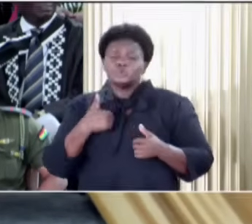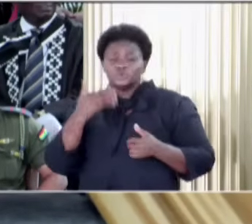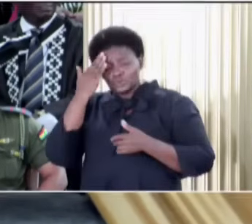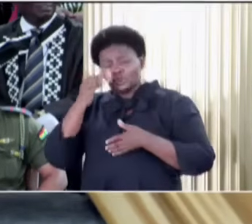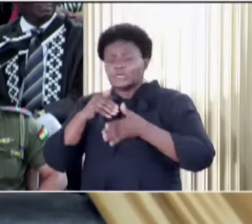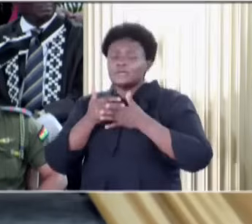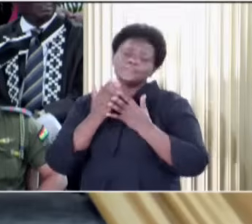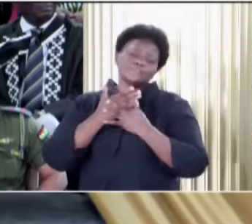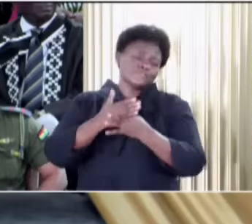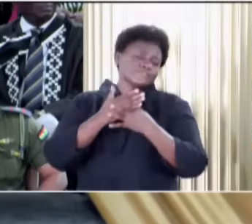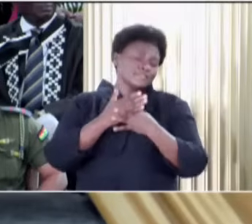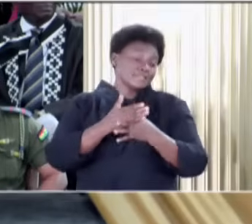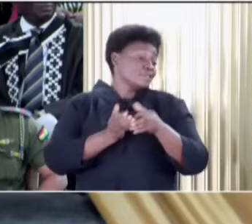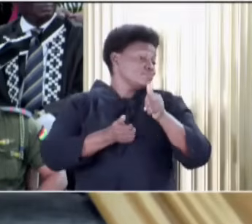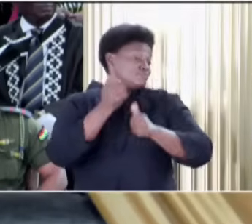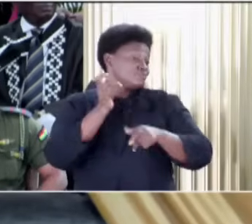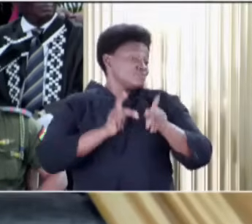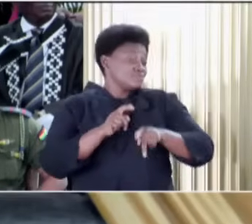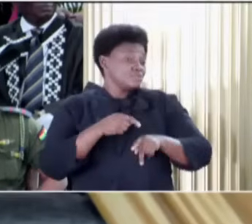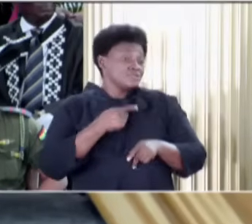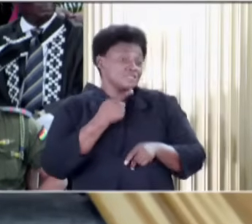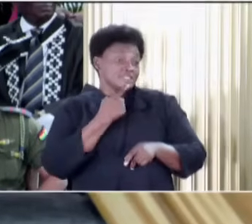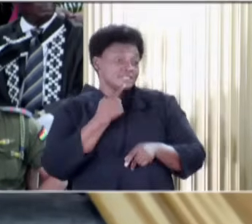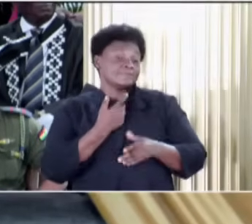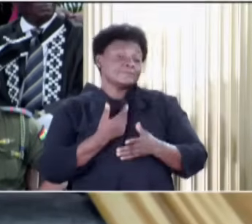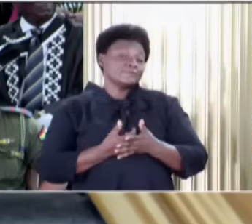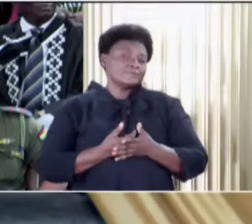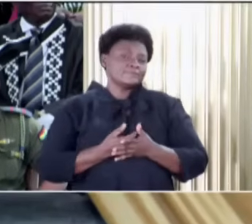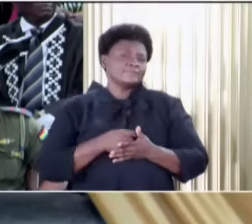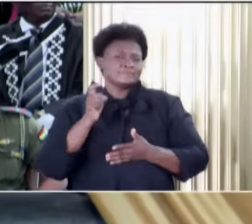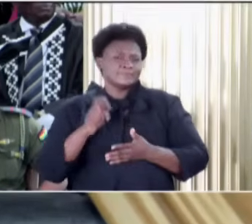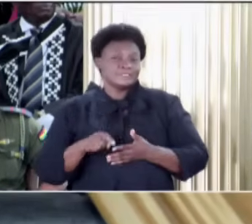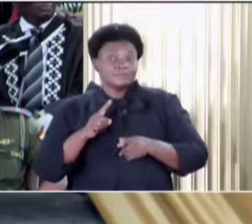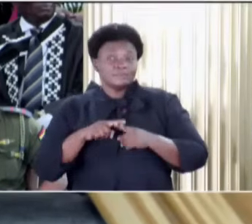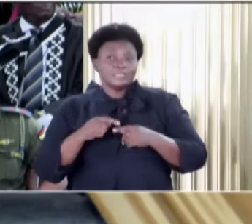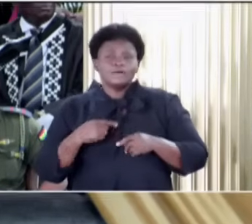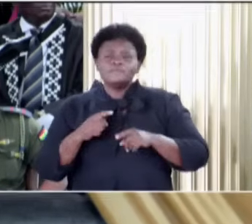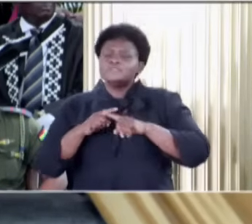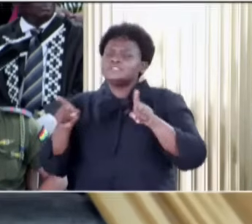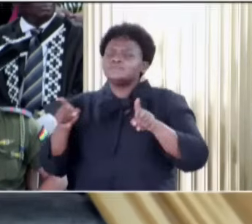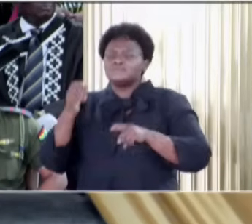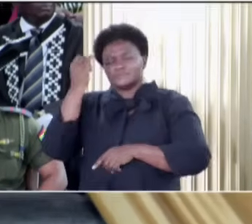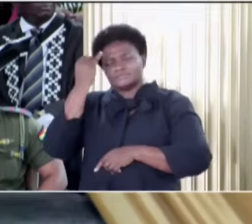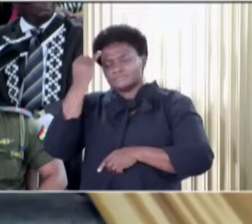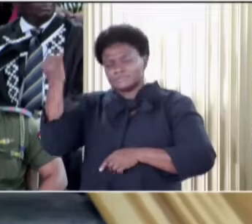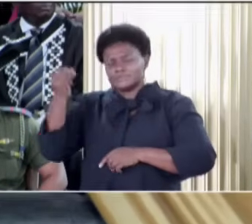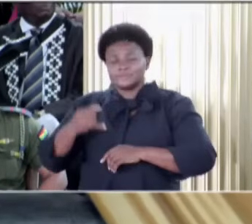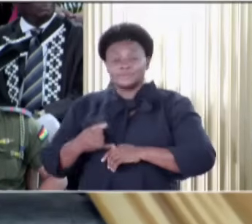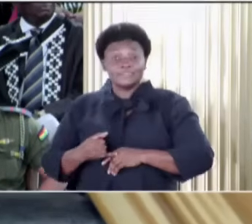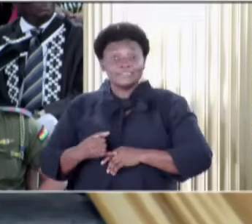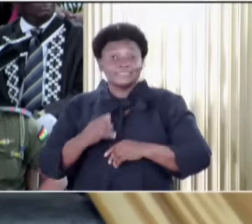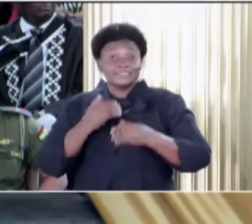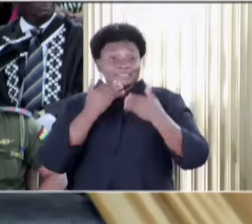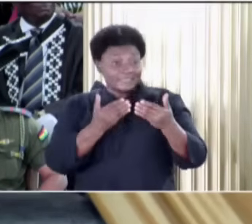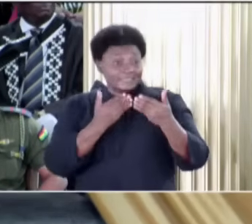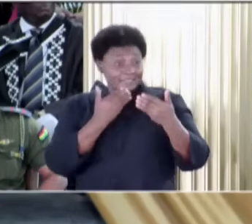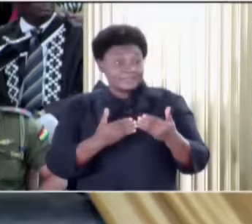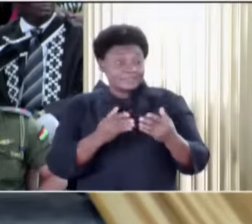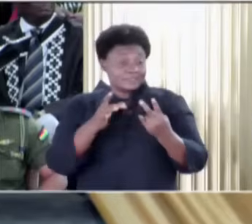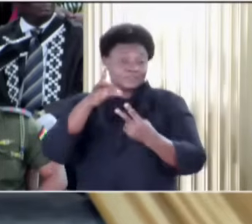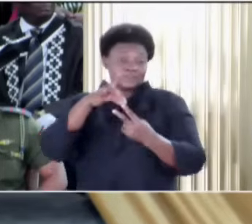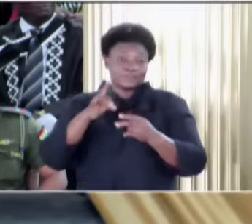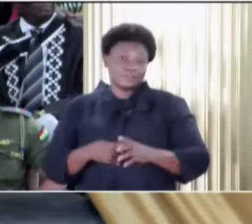cherish. Most people say gratitude is a must, but I have a slightly different perspective. Gratitude is a choice.